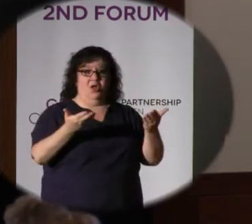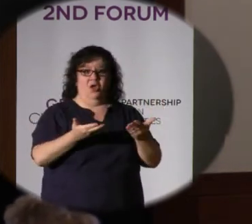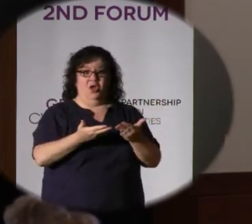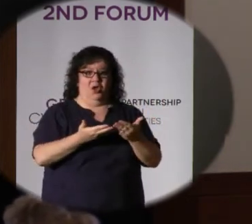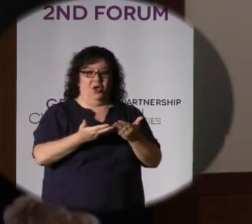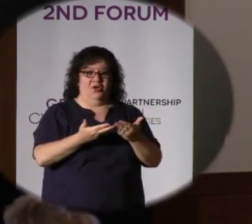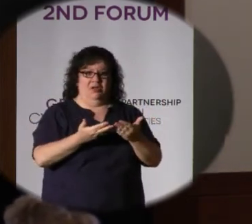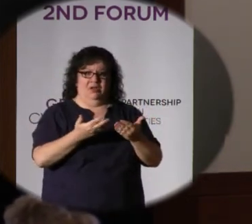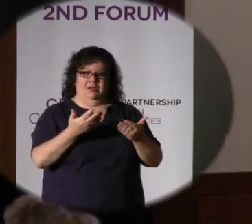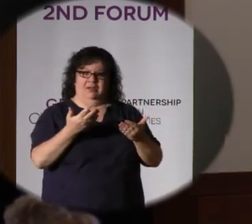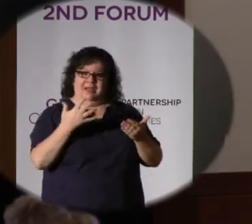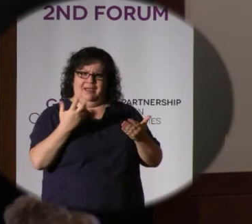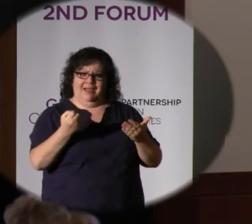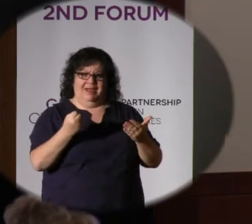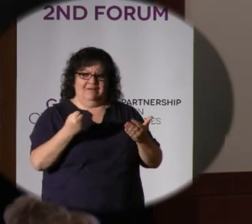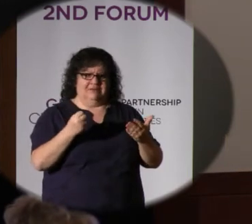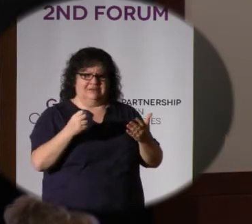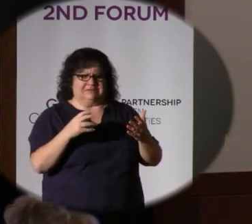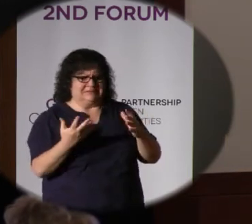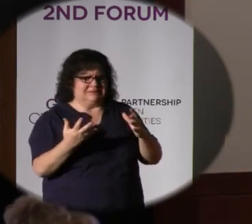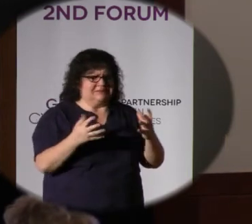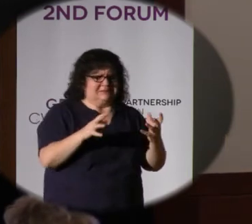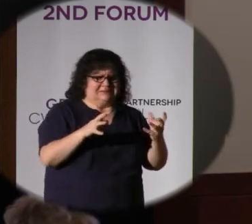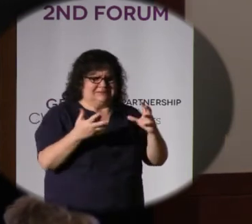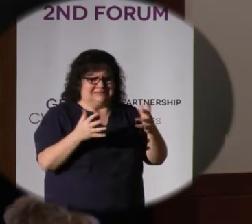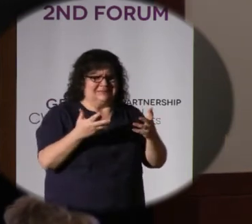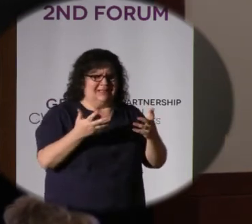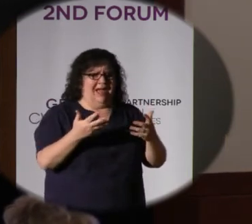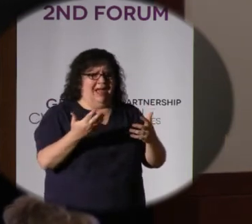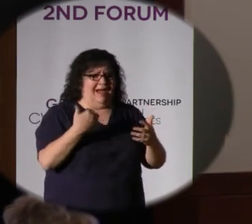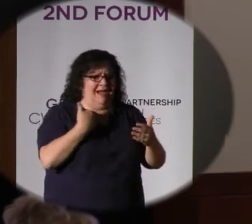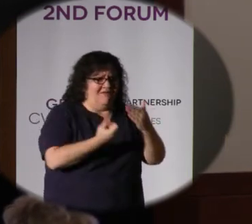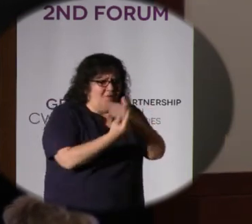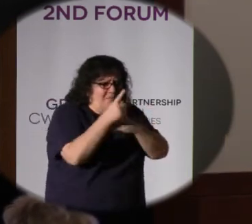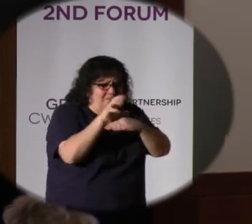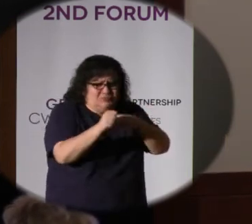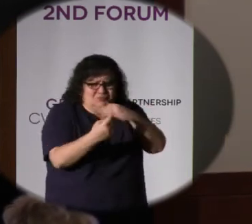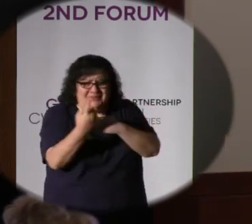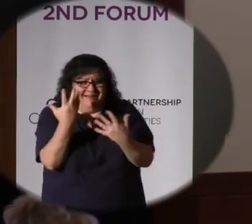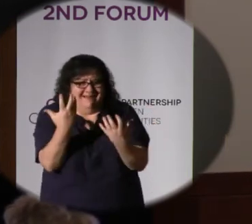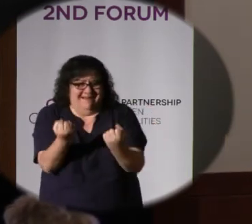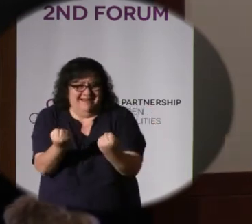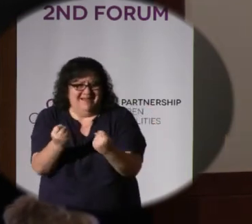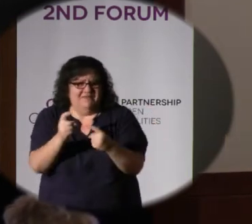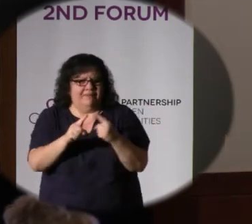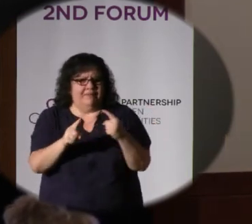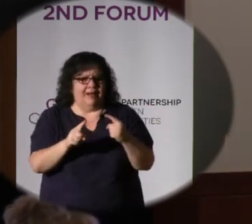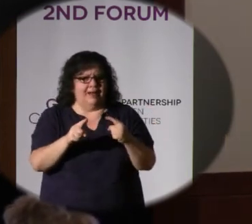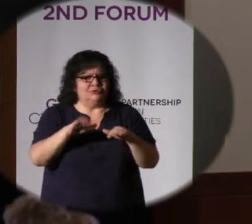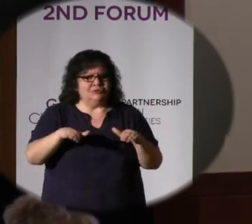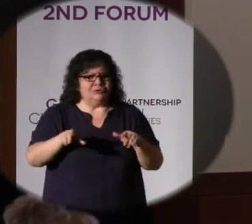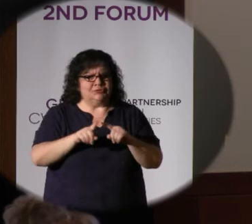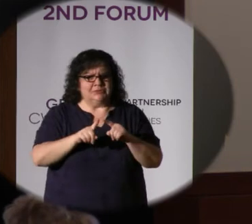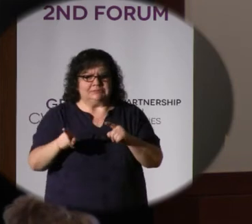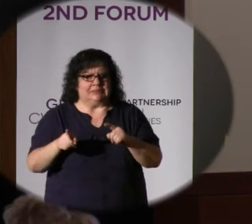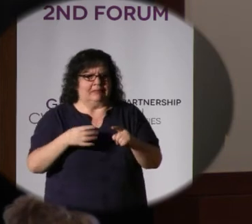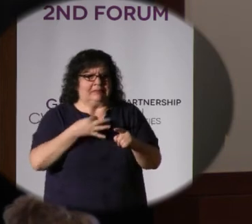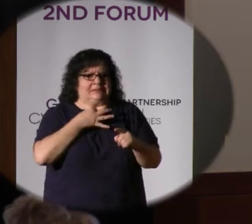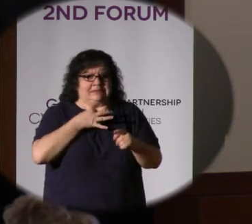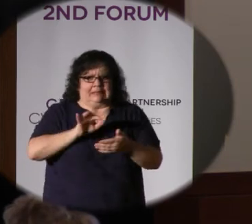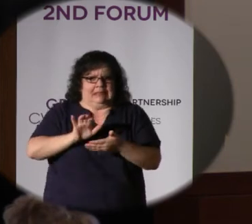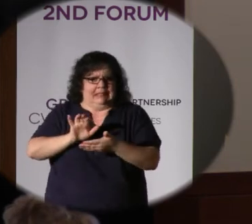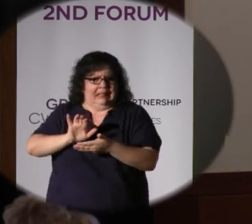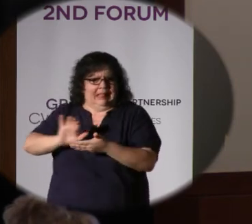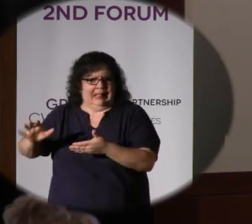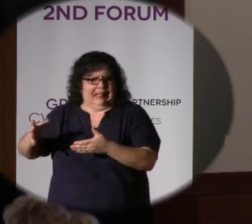lives. We know that it is only by harnessing the expertise, the experience, and the reach of a